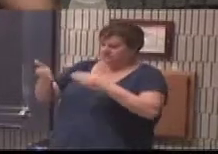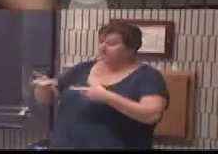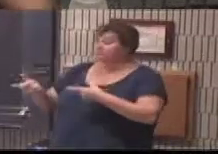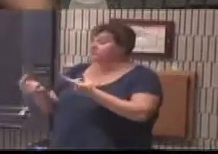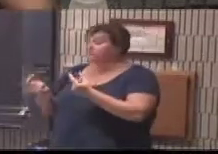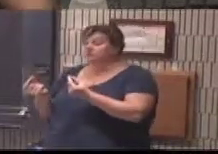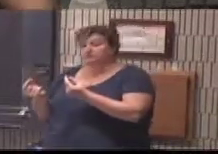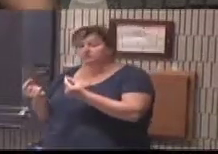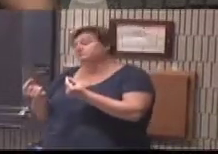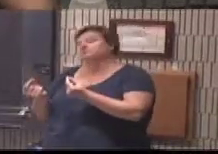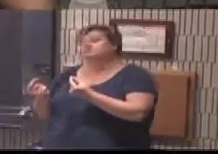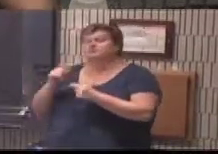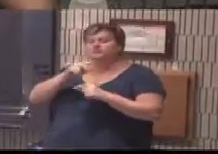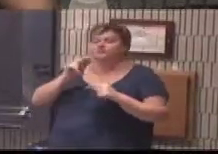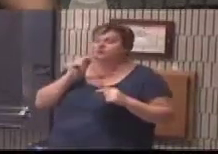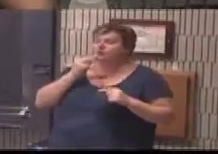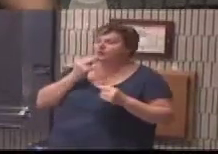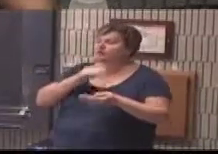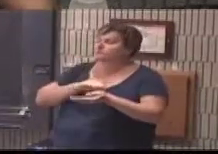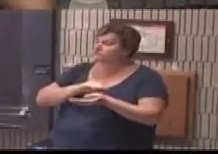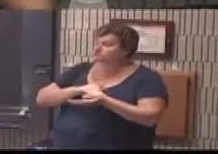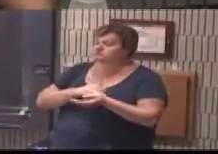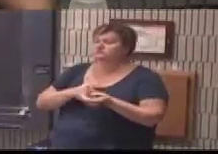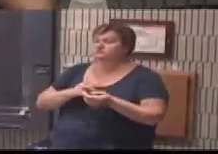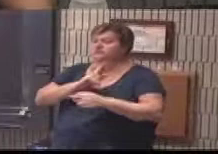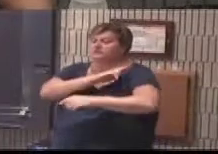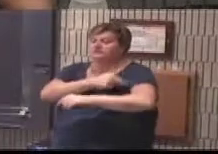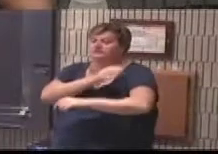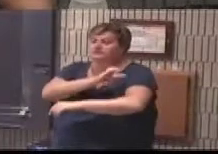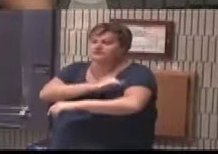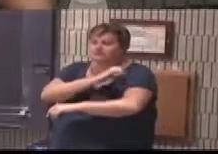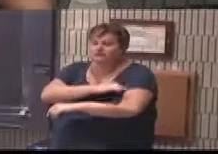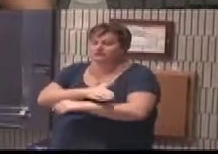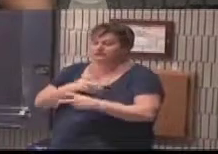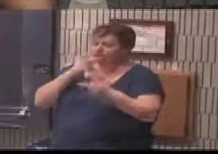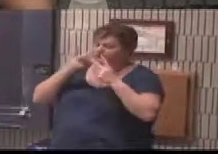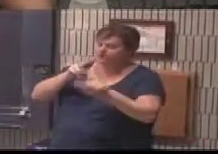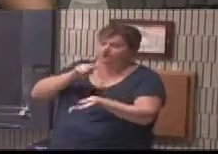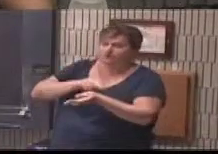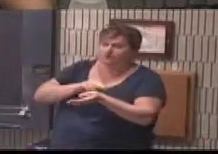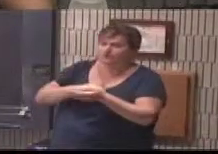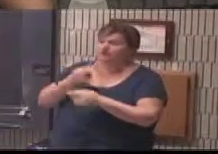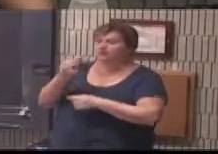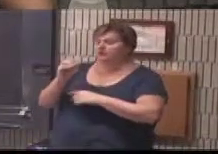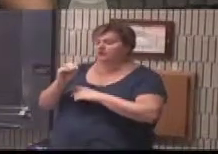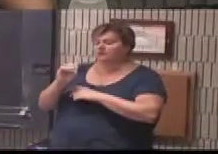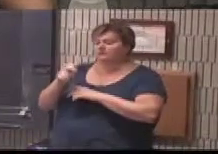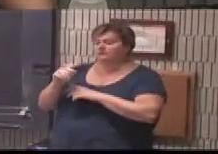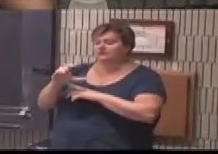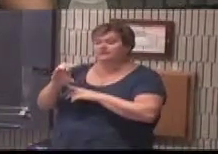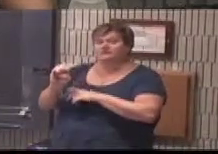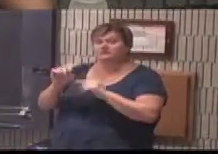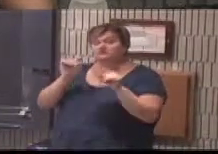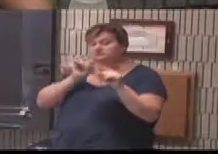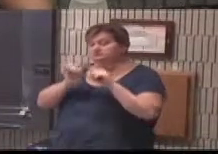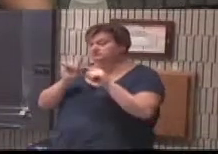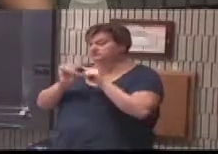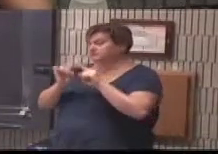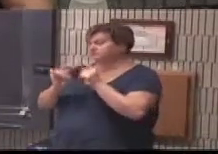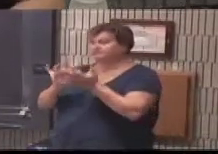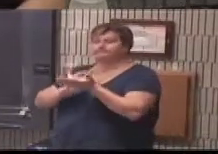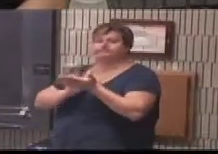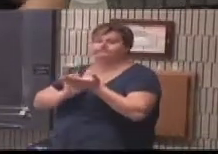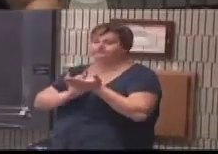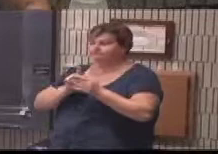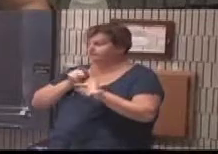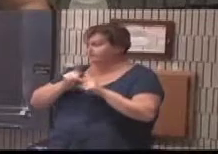to neurologists, hospital clinics. They'll be working with visiting nurse, hospice. Many people in the medical profession are needed